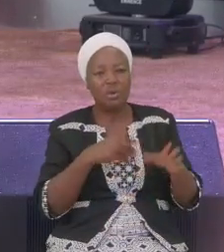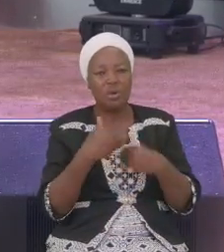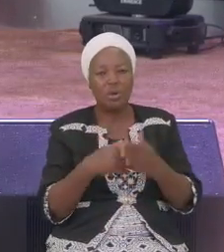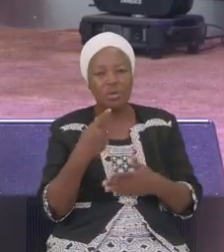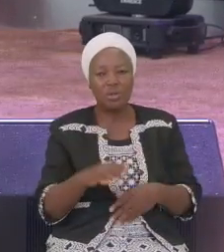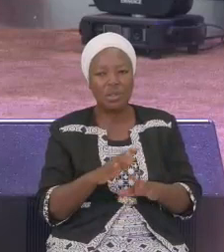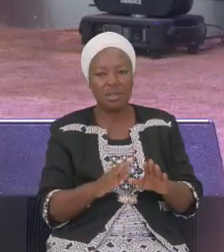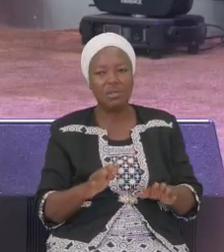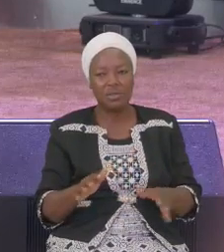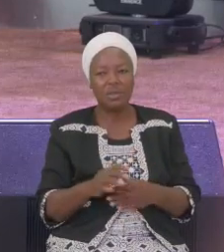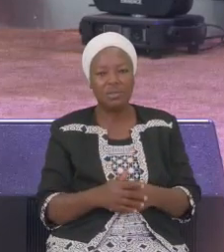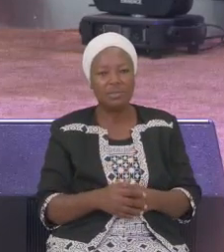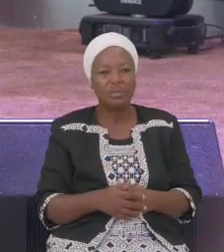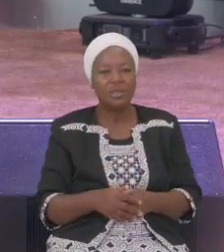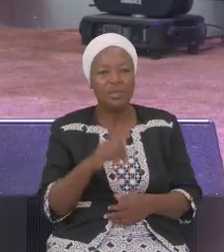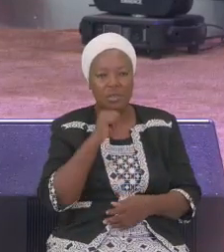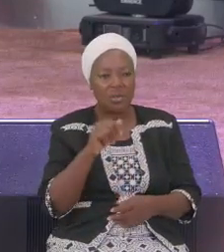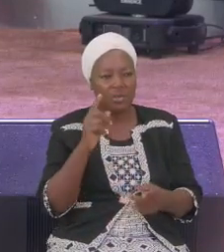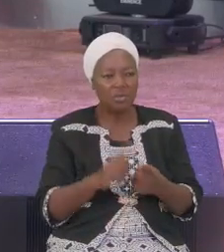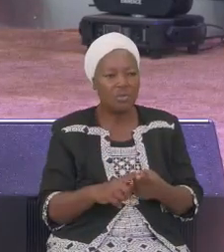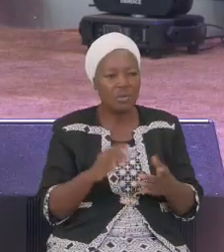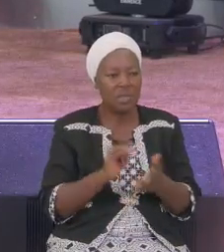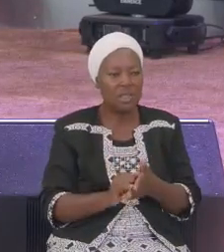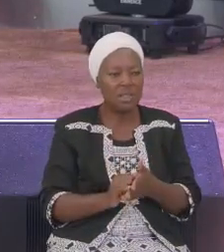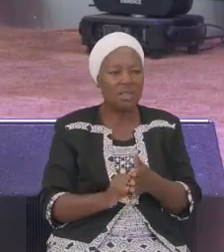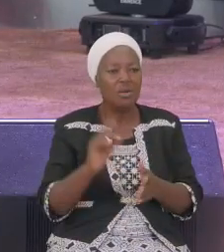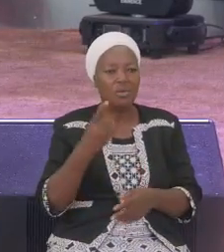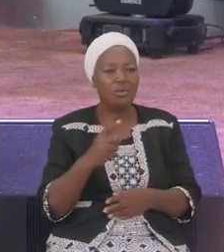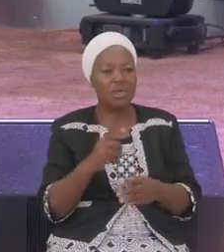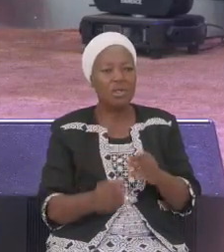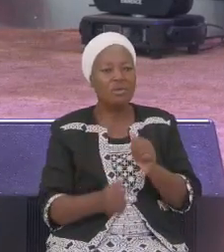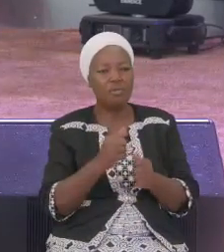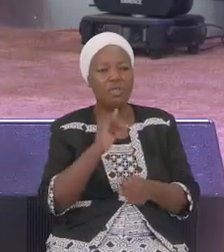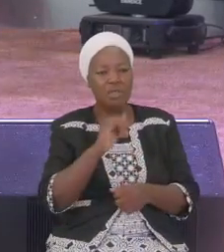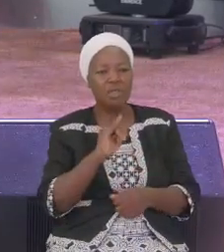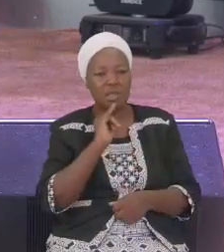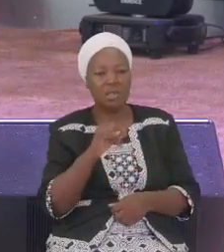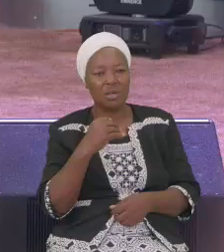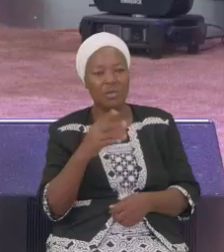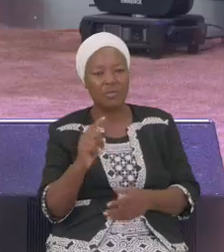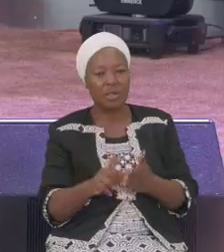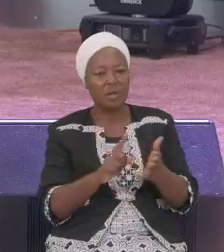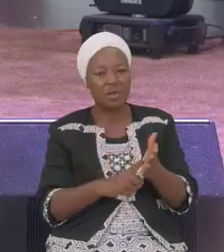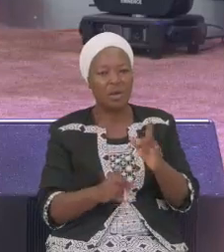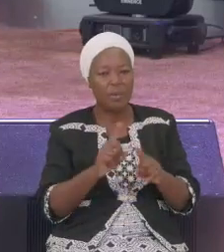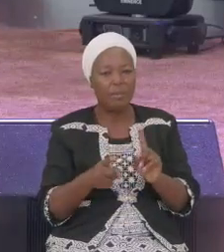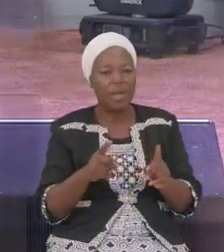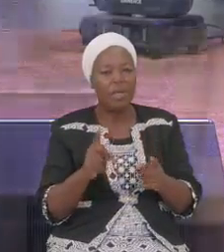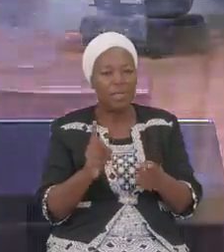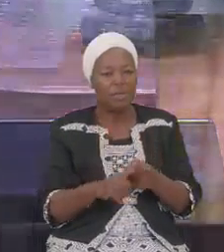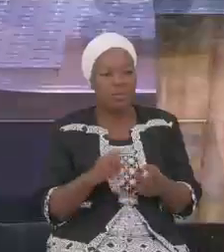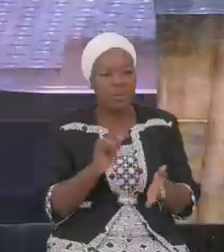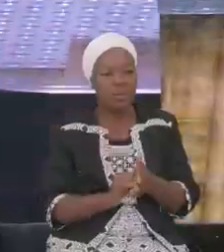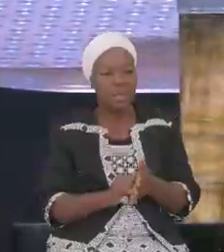that the promise might be sure to all the seed of Abraham, and the seed, those who have come to know